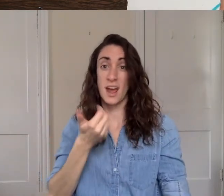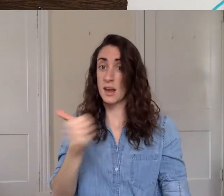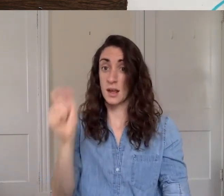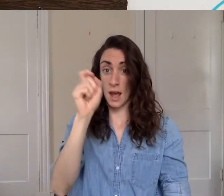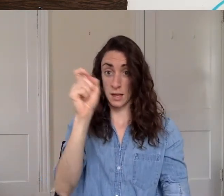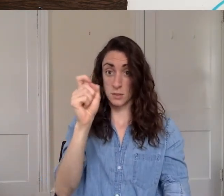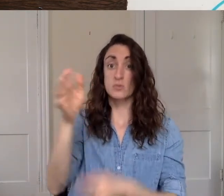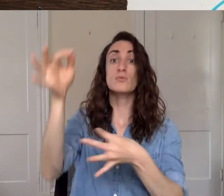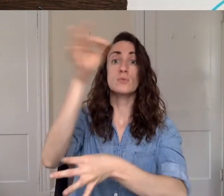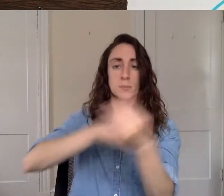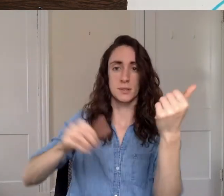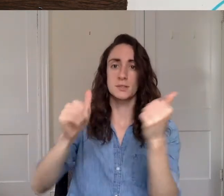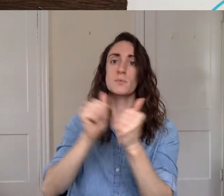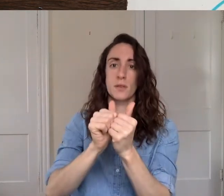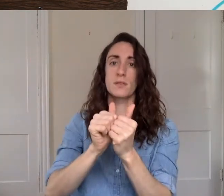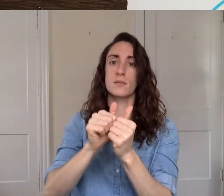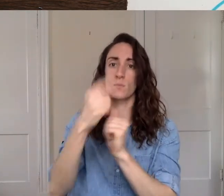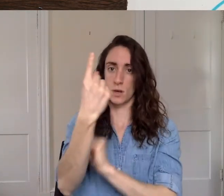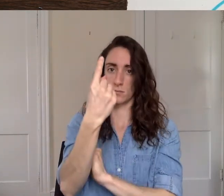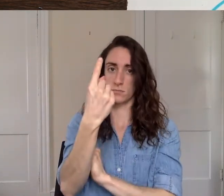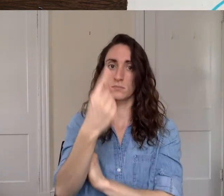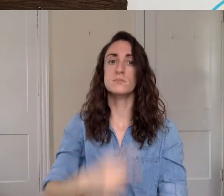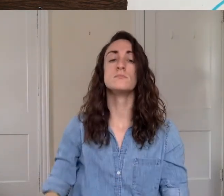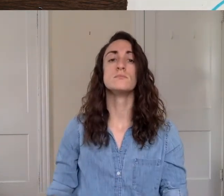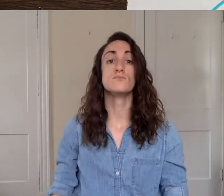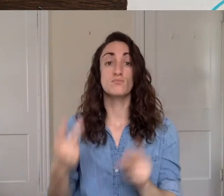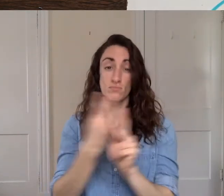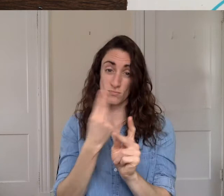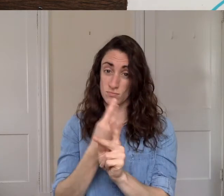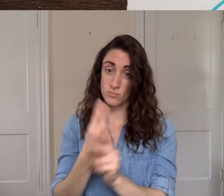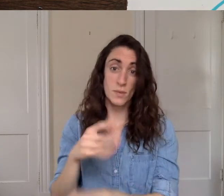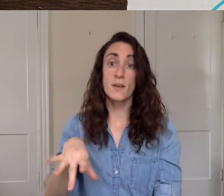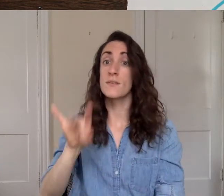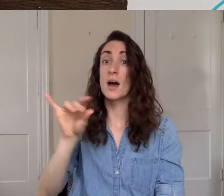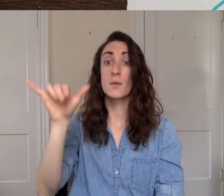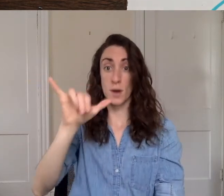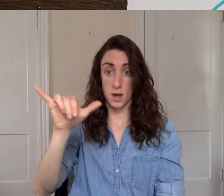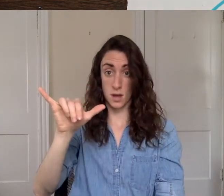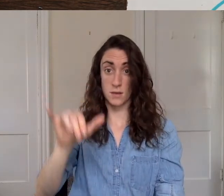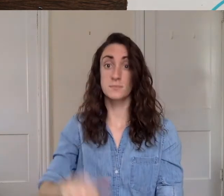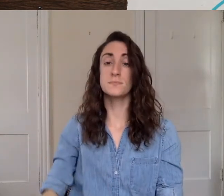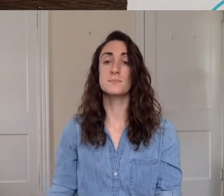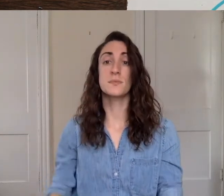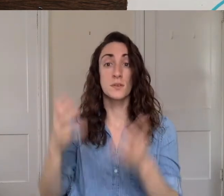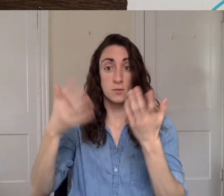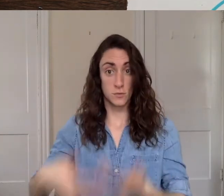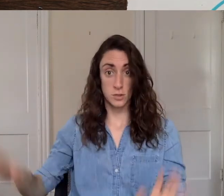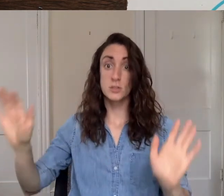in to x in any of our previous equations and use that to solve for y.